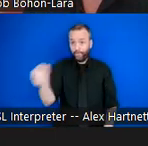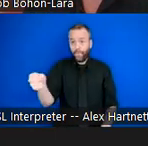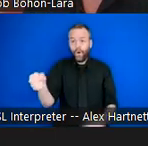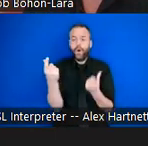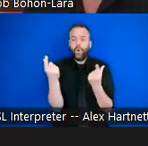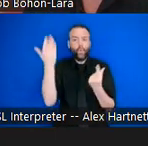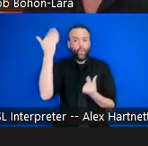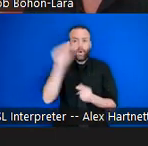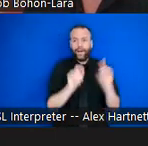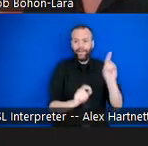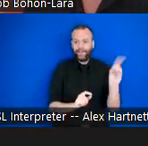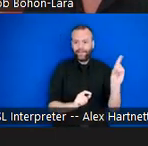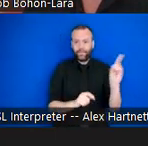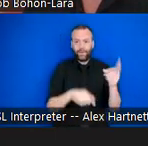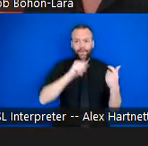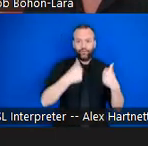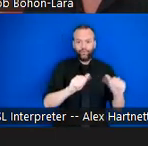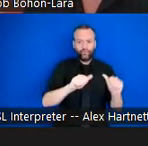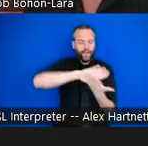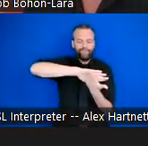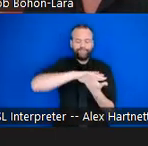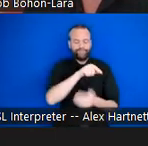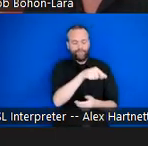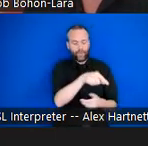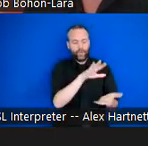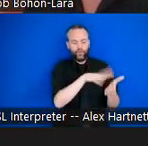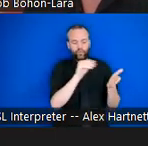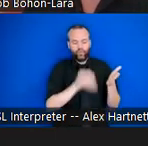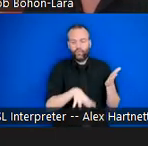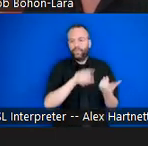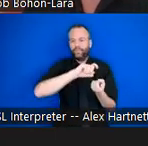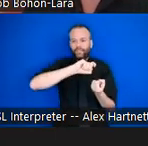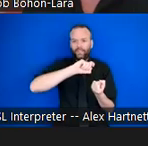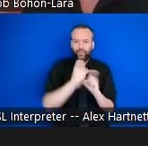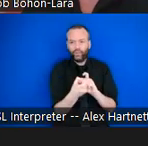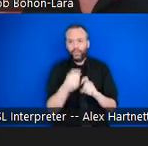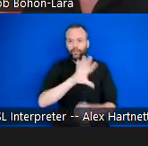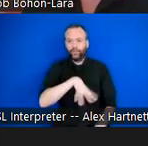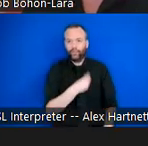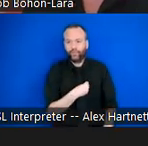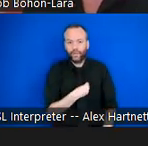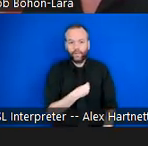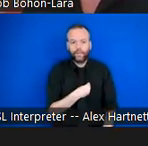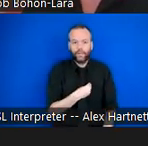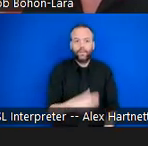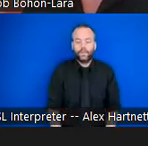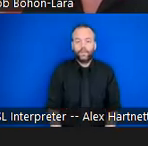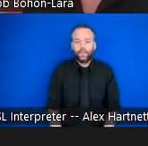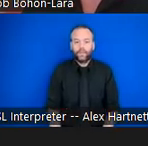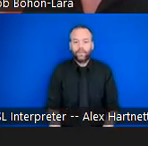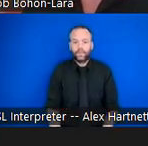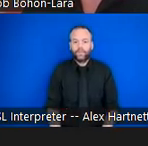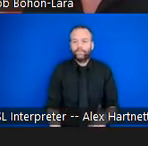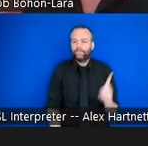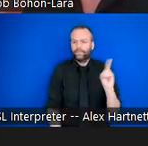Colorado, an LGBTQ conservatives group, called the leadership of the Colorado GOP morons and said that the anti-gay message